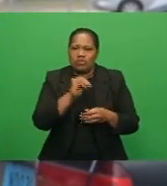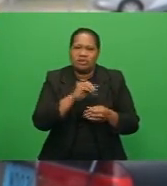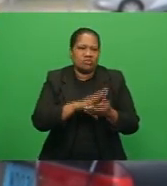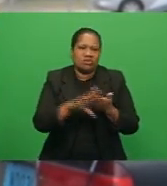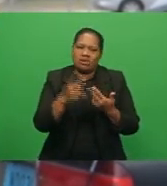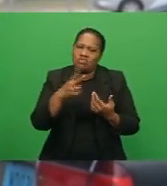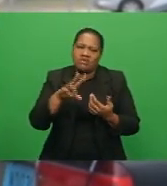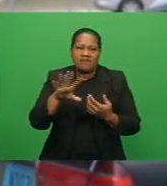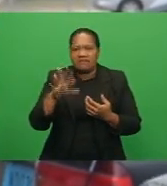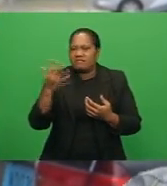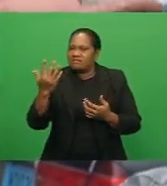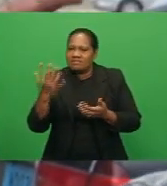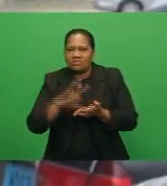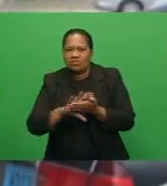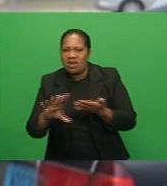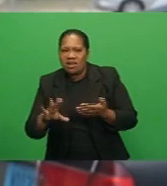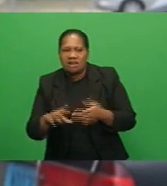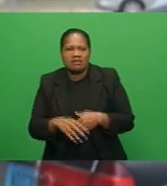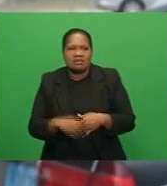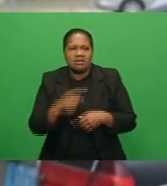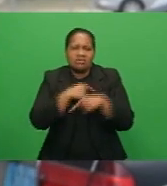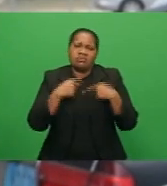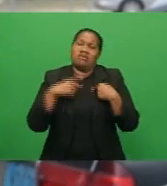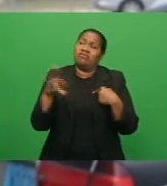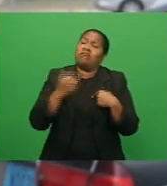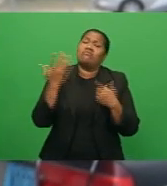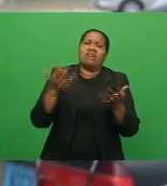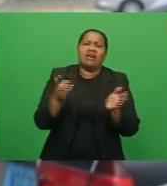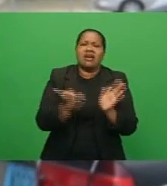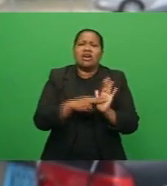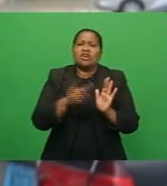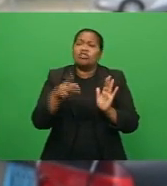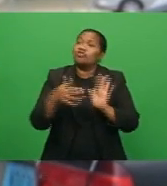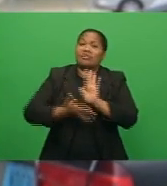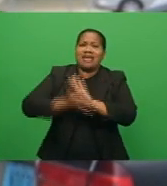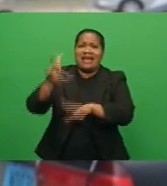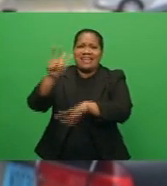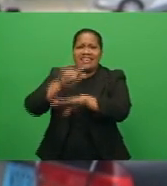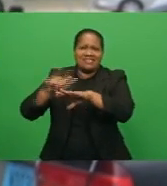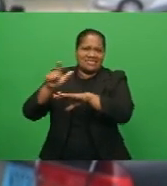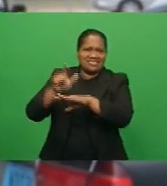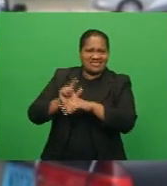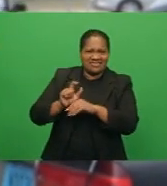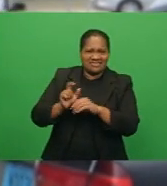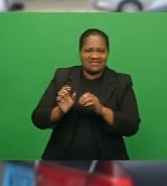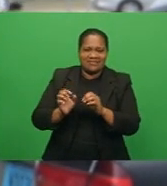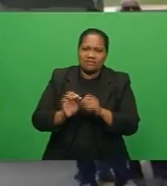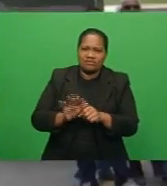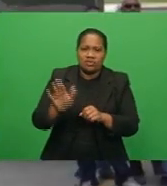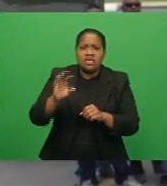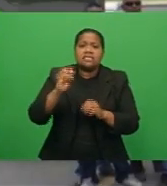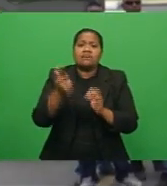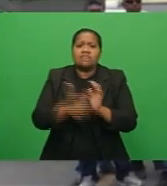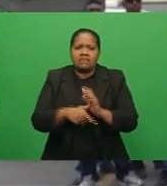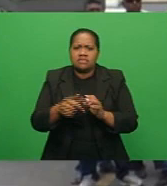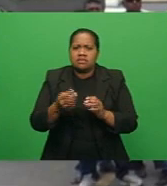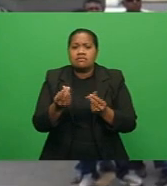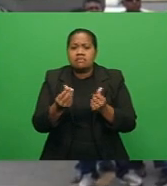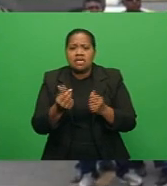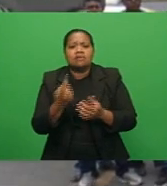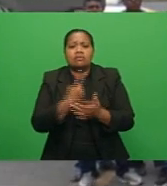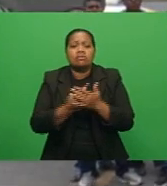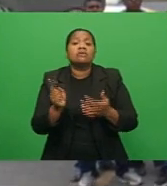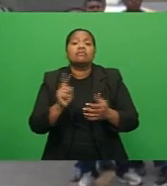$25 like that. We coming from Nasuri Highland. Yeah. Sometimes we only fill the gas. These drivers